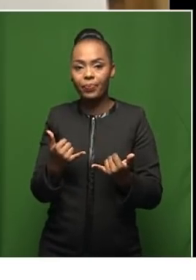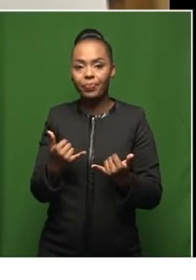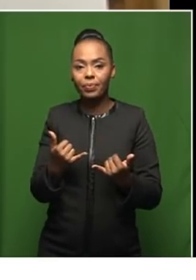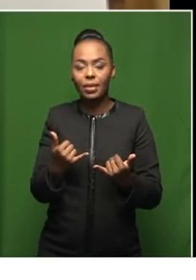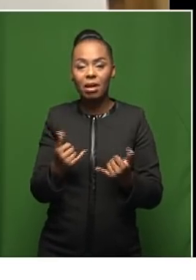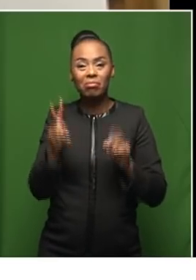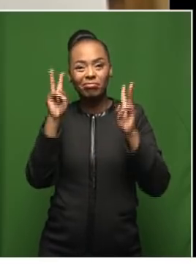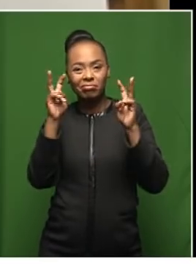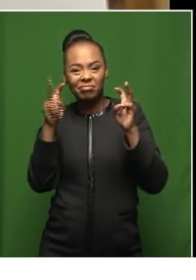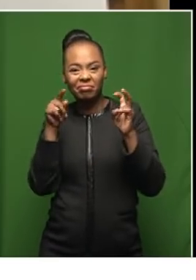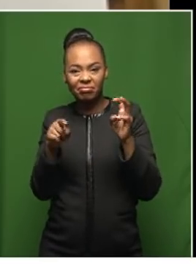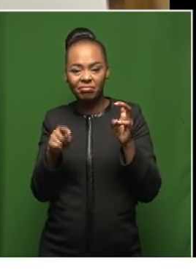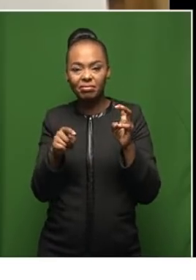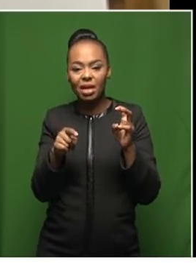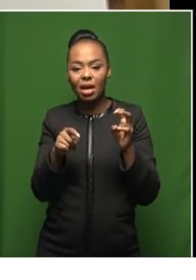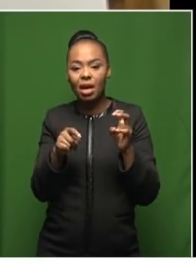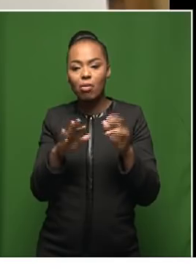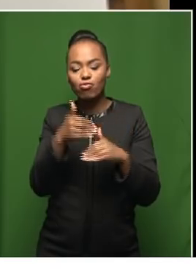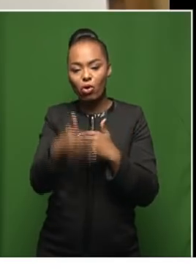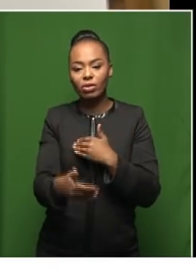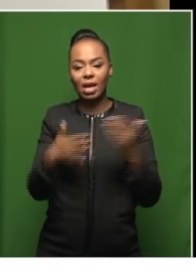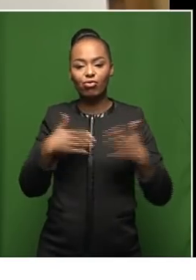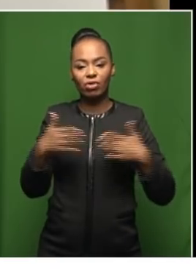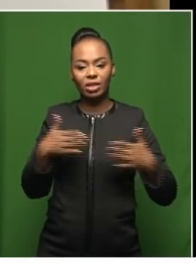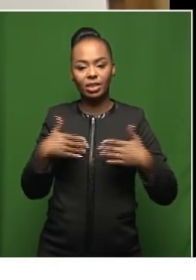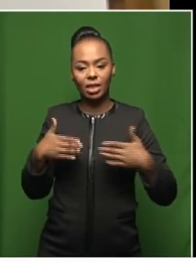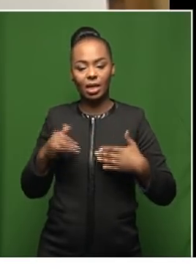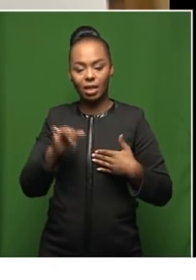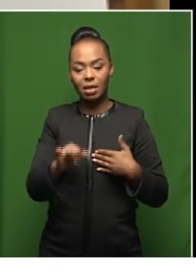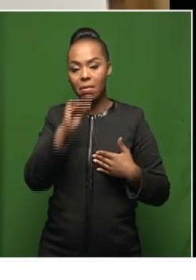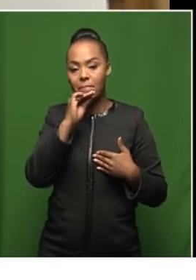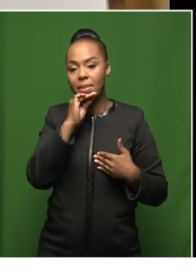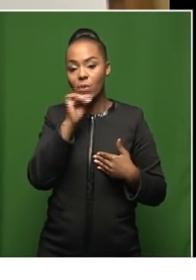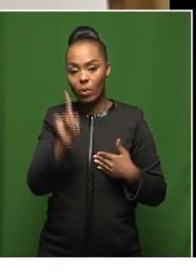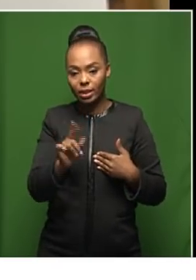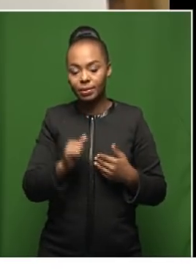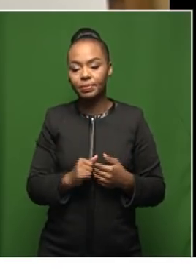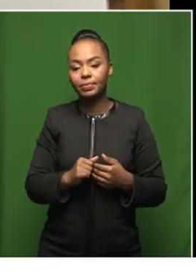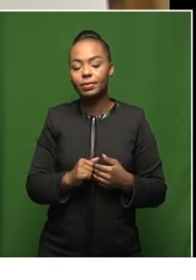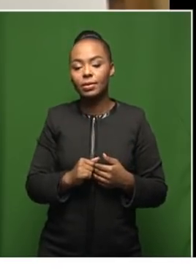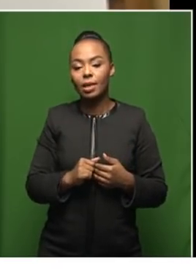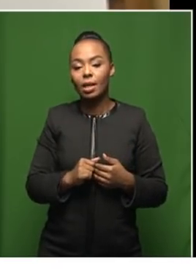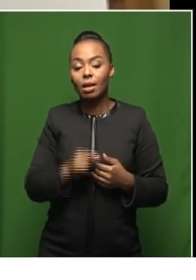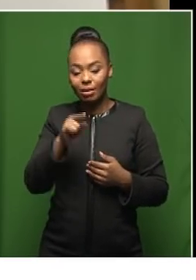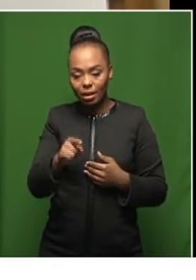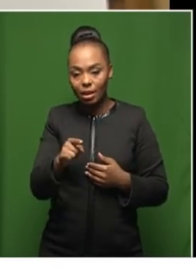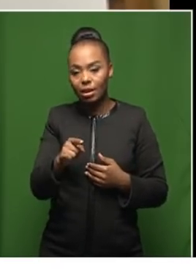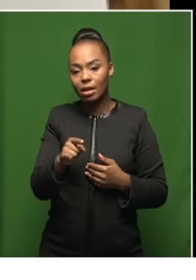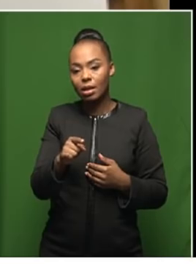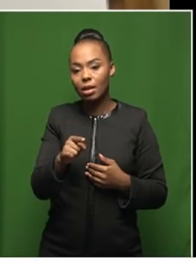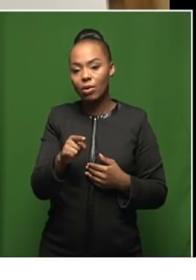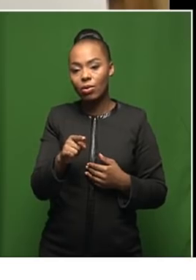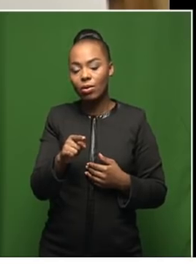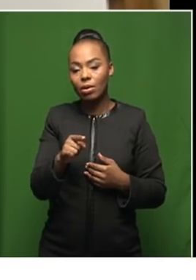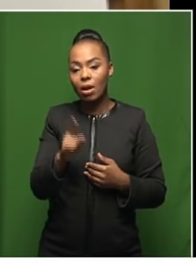be kind of a post-administration surveillance of some sort, which means that we're looking up across